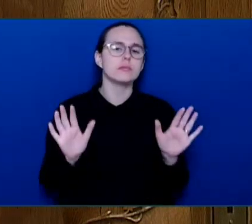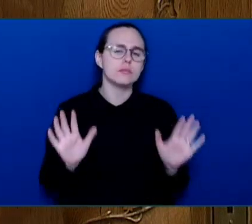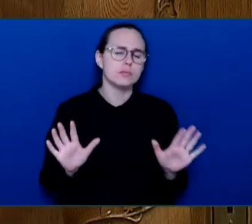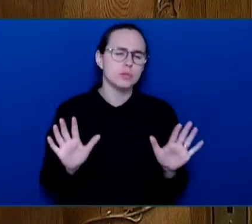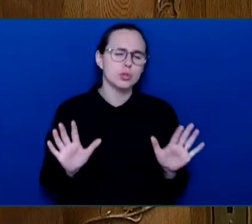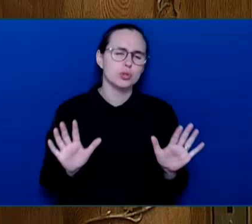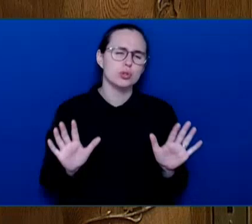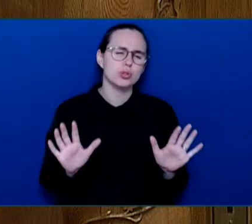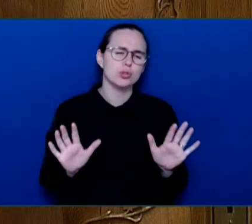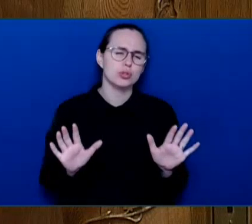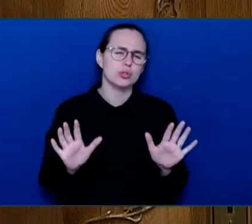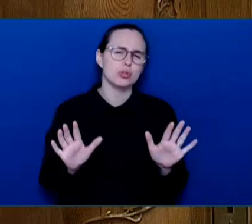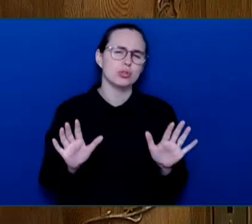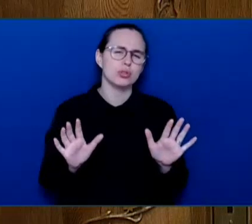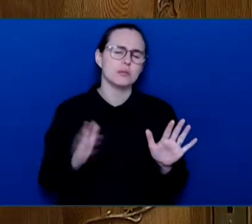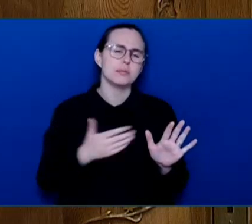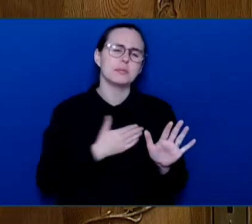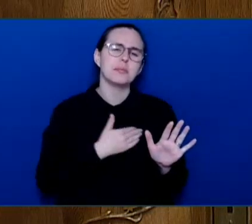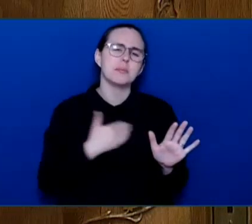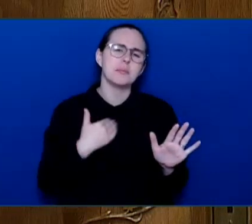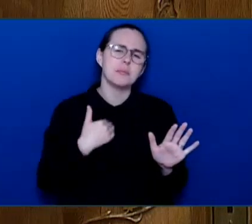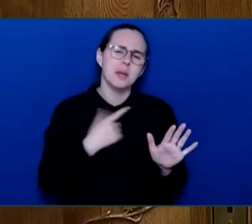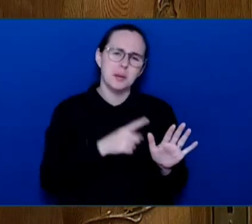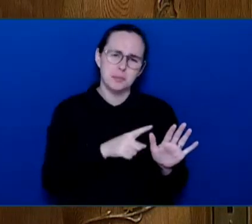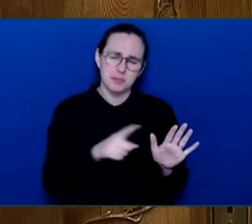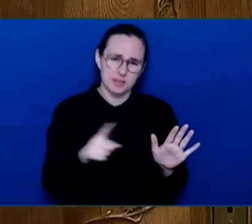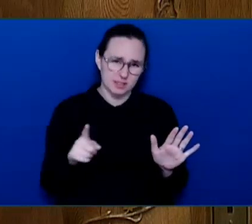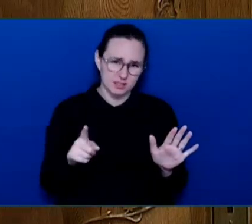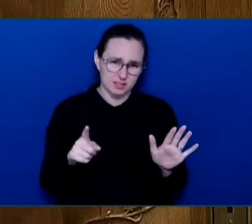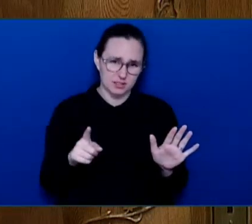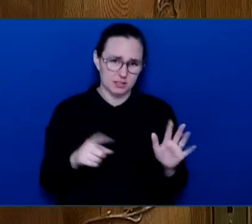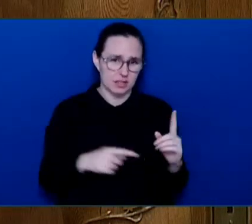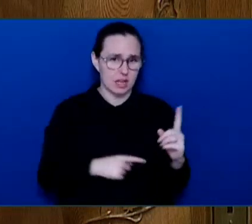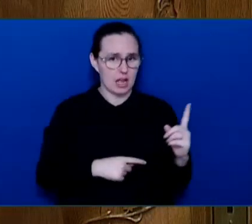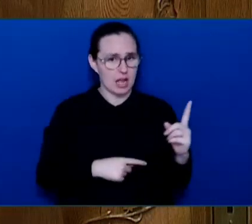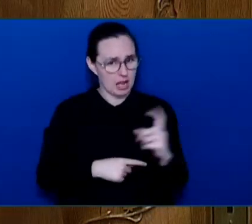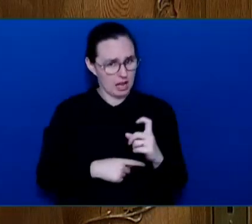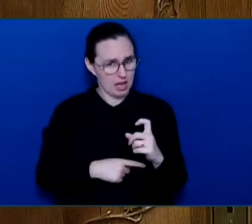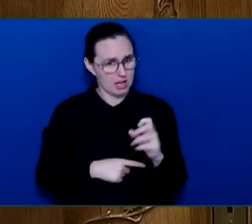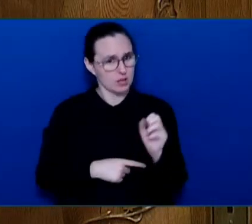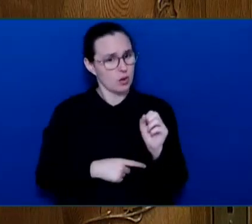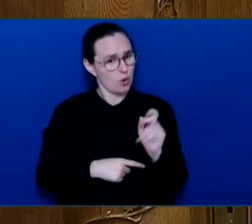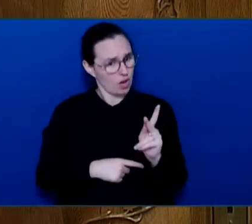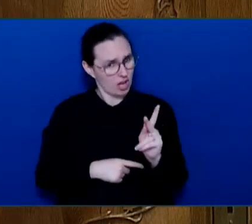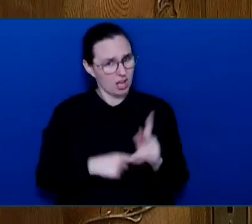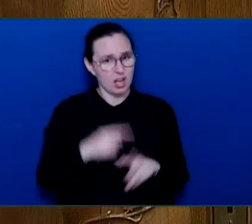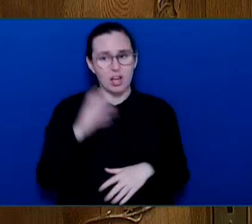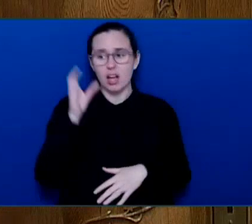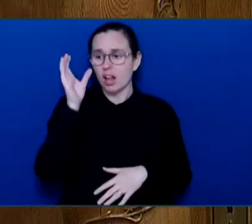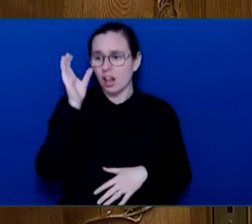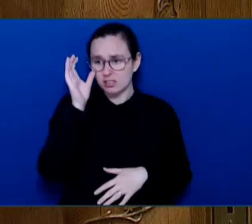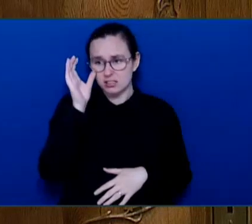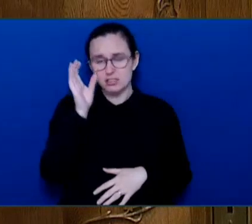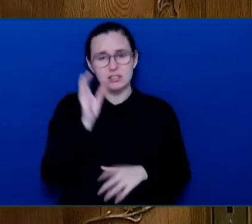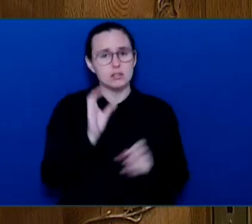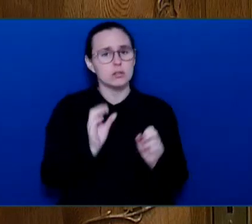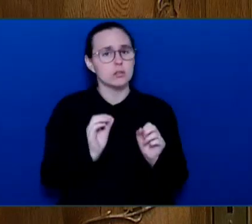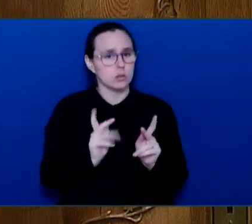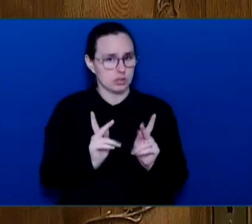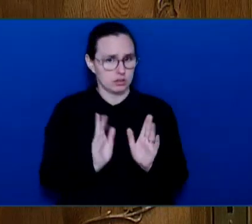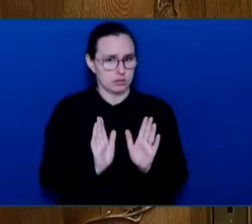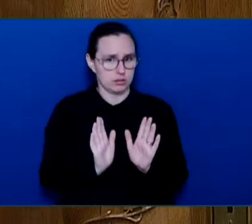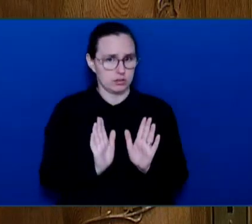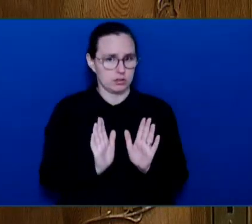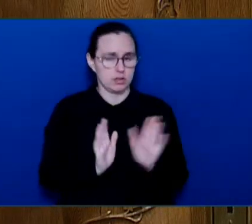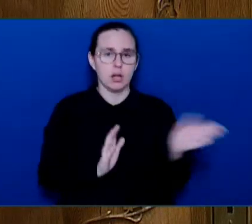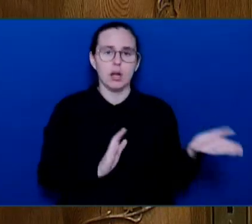okay to ask questions and also okay to listen to the answer, please, okay? Member for Caribou-Chilcotin. Well, thank you, Mr. Speaker. What's frustrating is